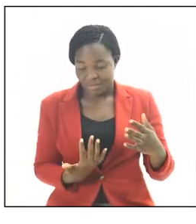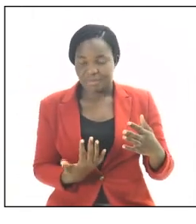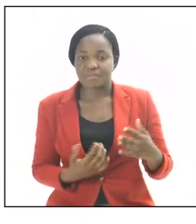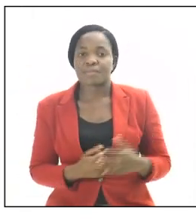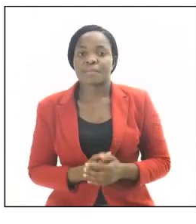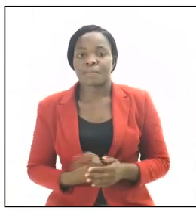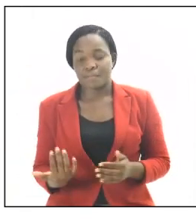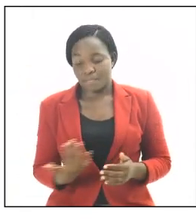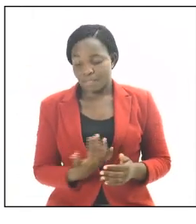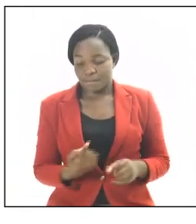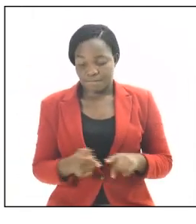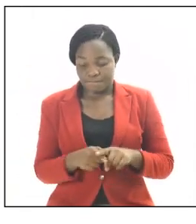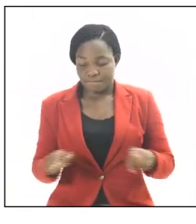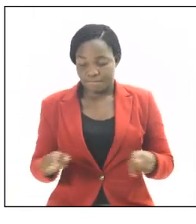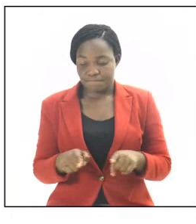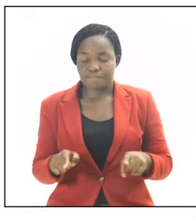here.